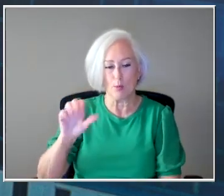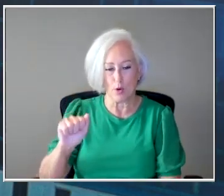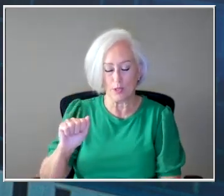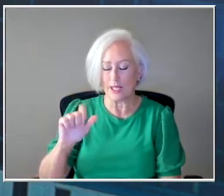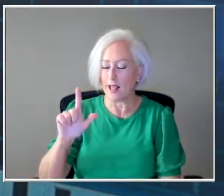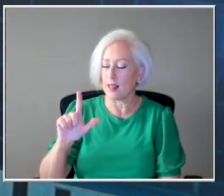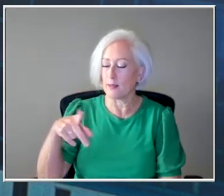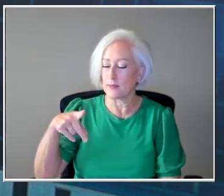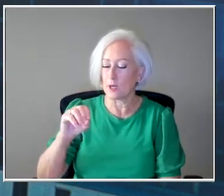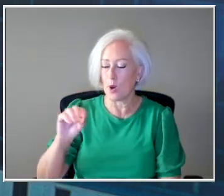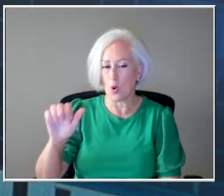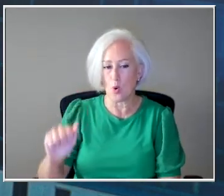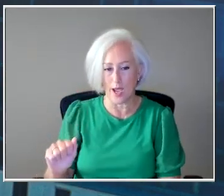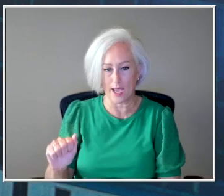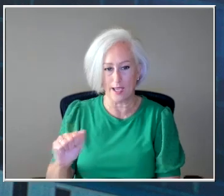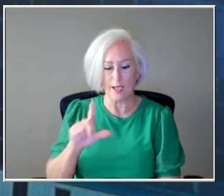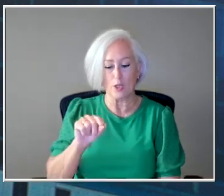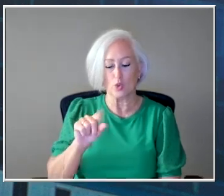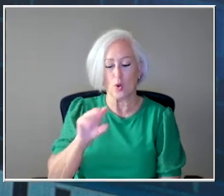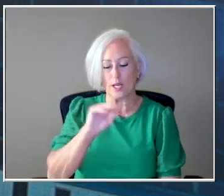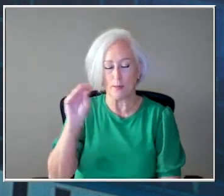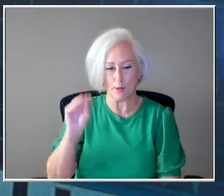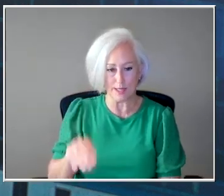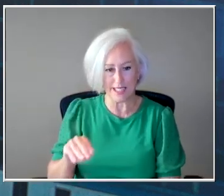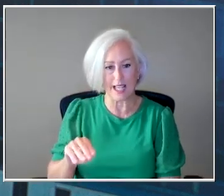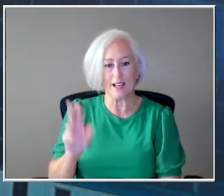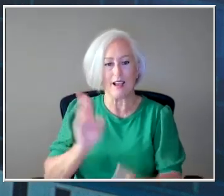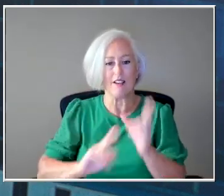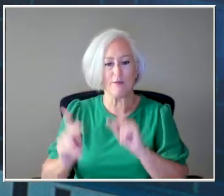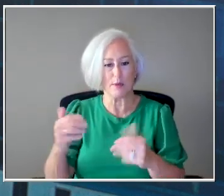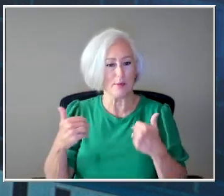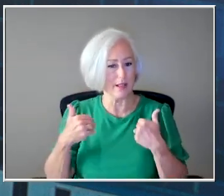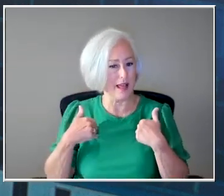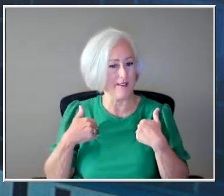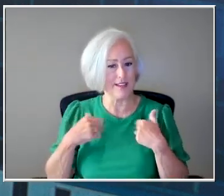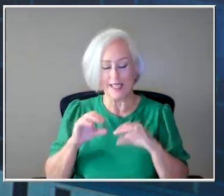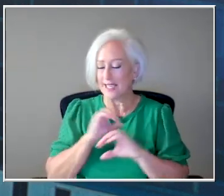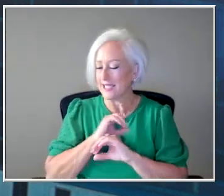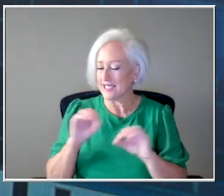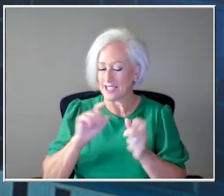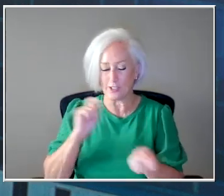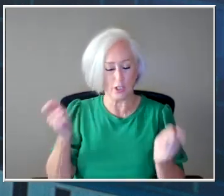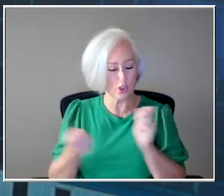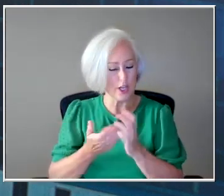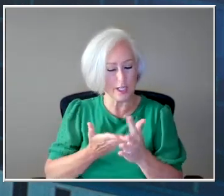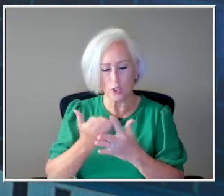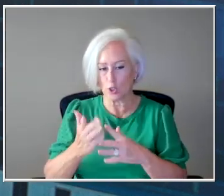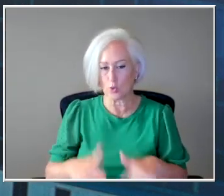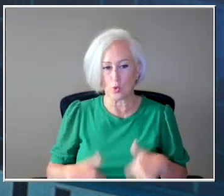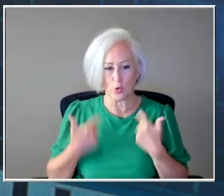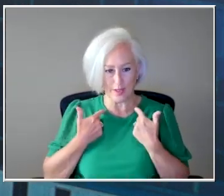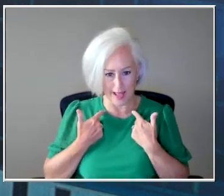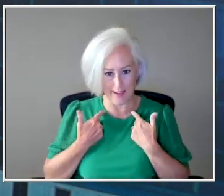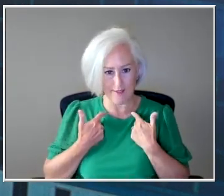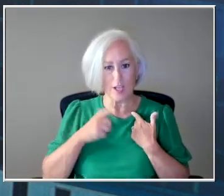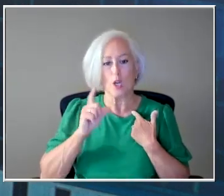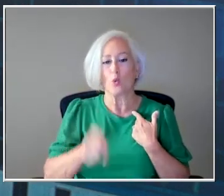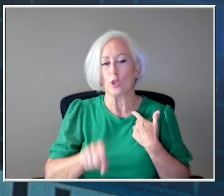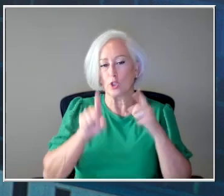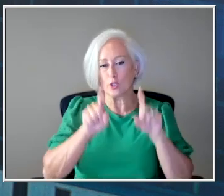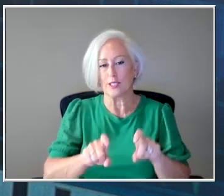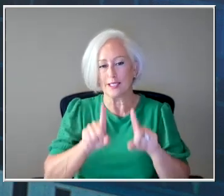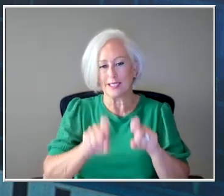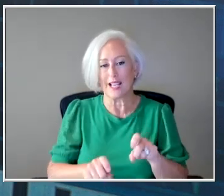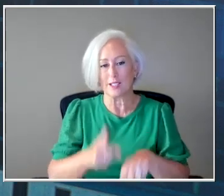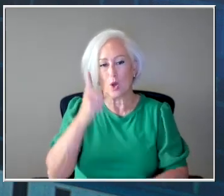of our population as a cardiovascular risk factor that doesn't change throughout your life, generally speaking, should be a test that everyone should have at least once to